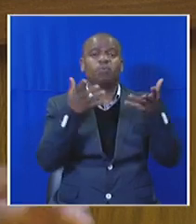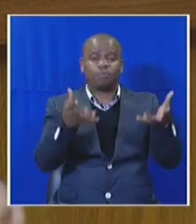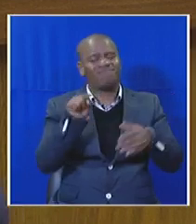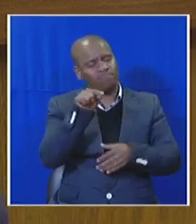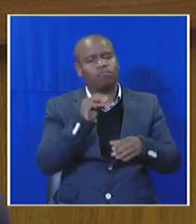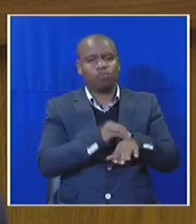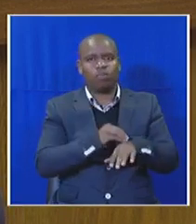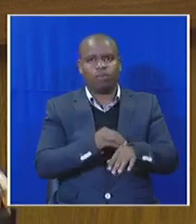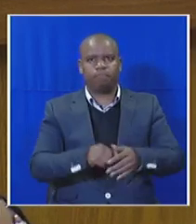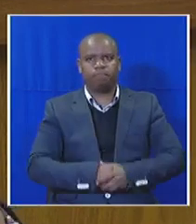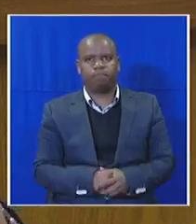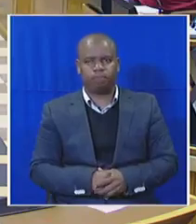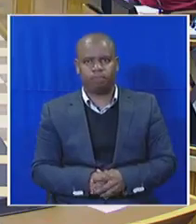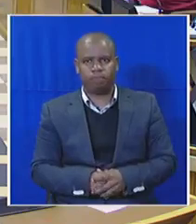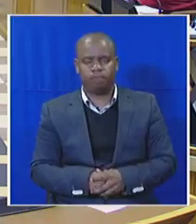Thank you, Madam Speaker.